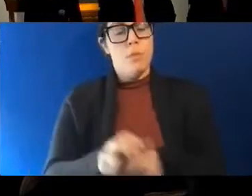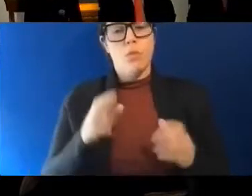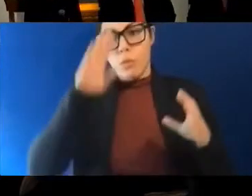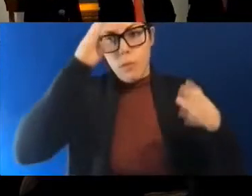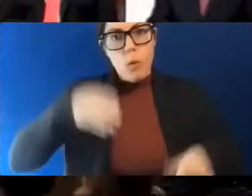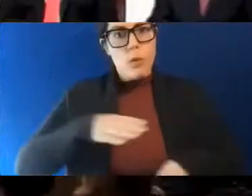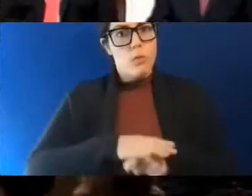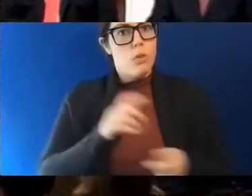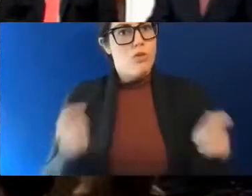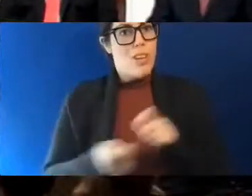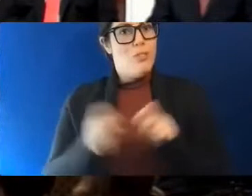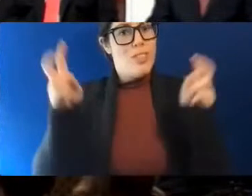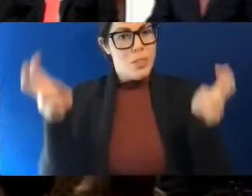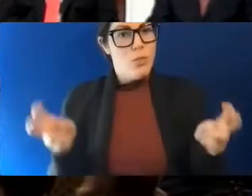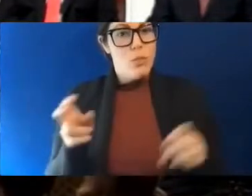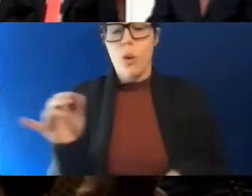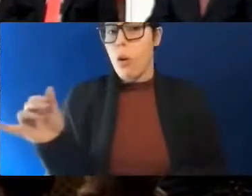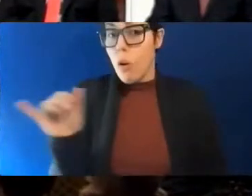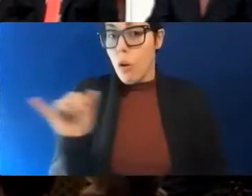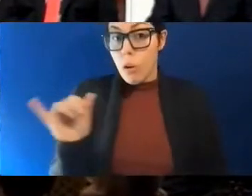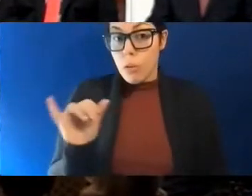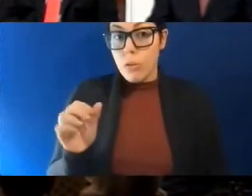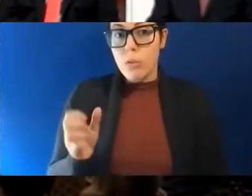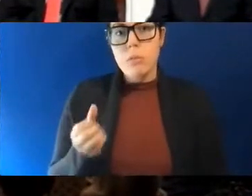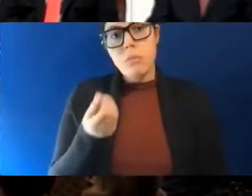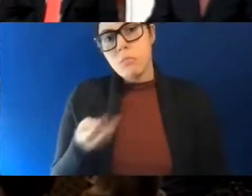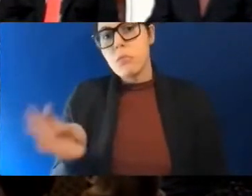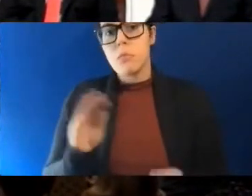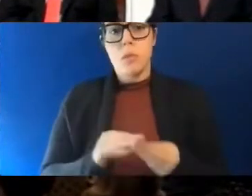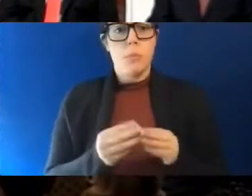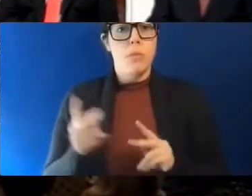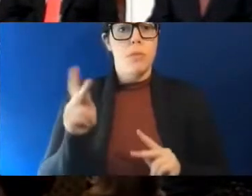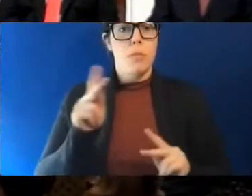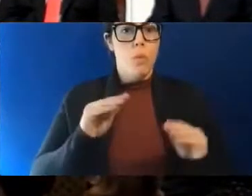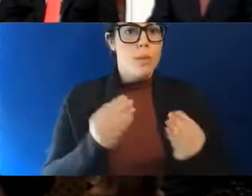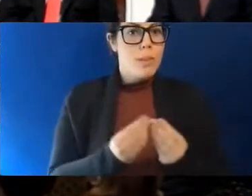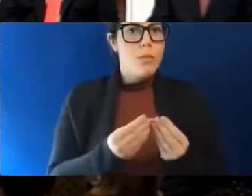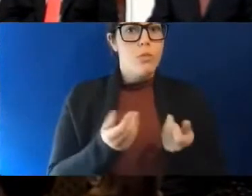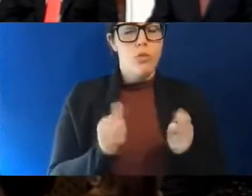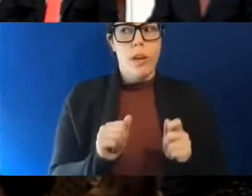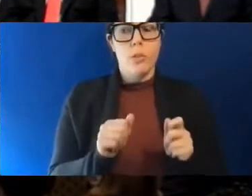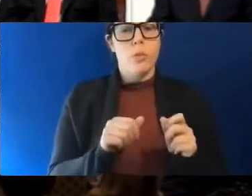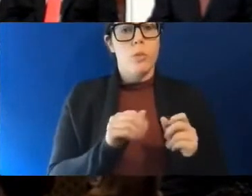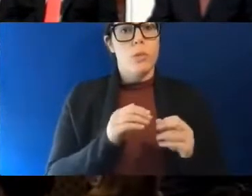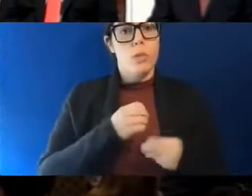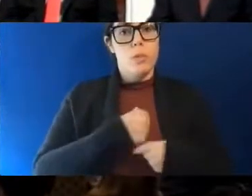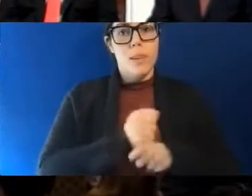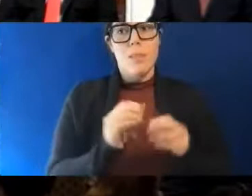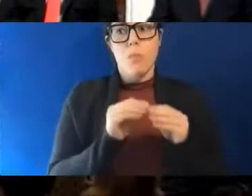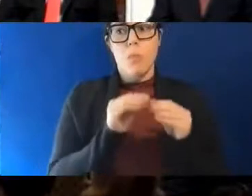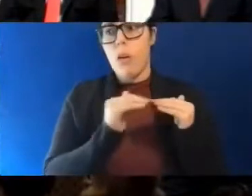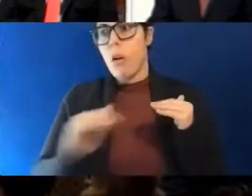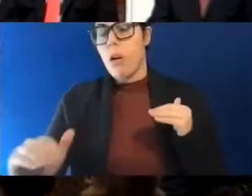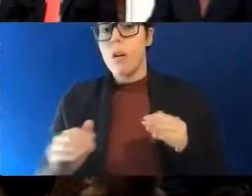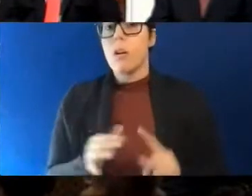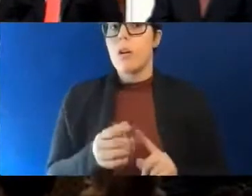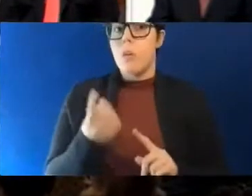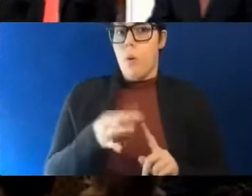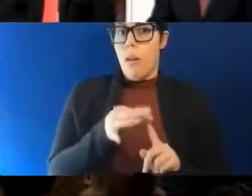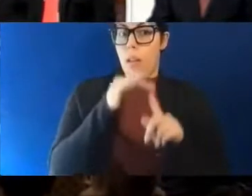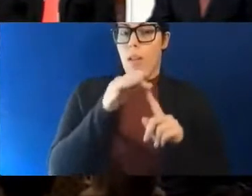set of issues. And in addition to that, a number of organizations have been devoted to studying it. One of them, of course, is the Urban